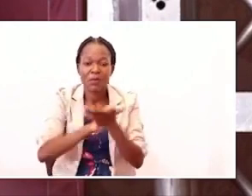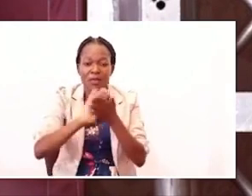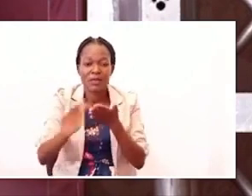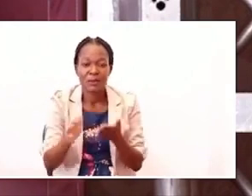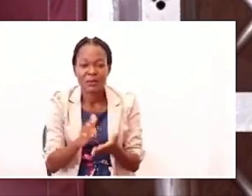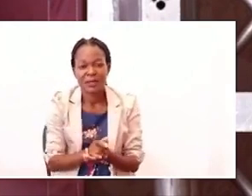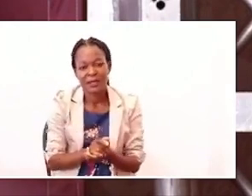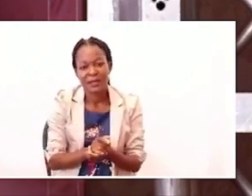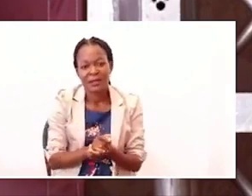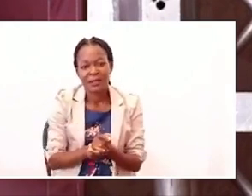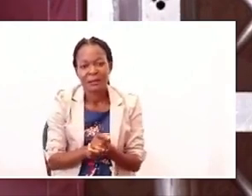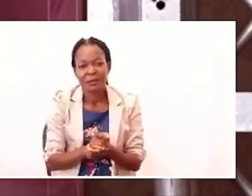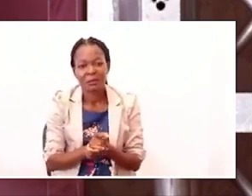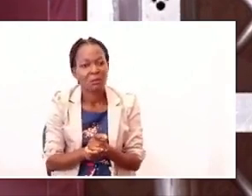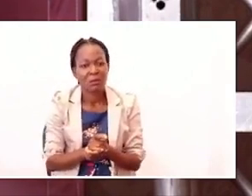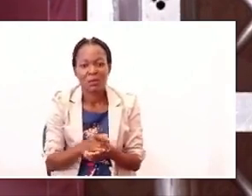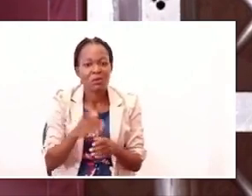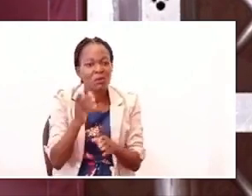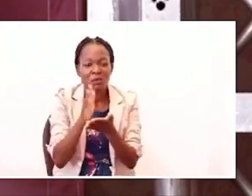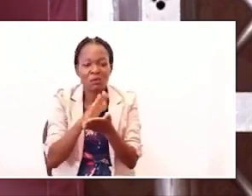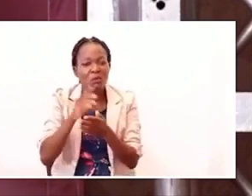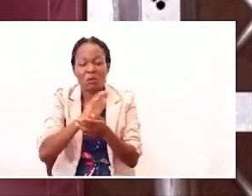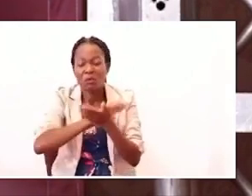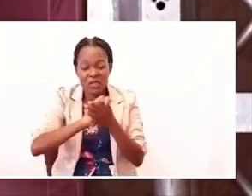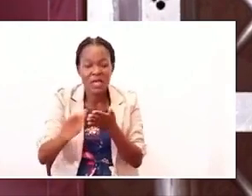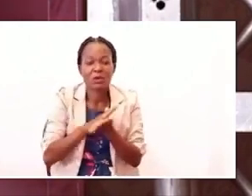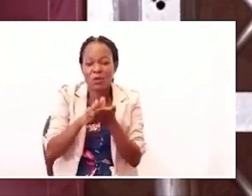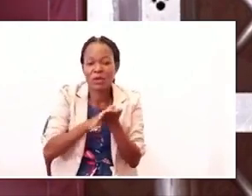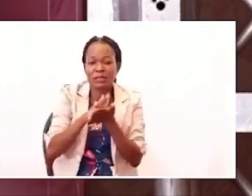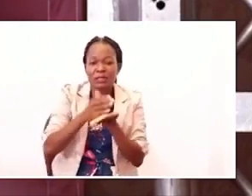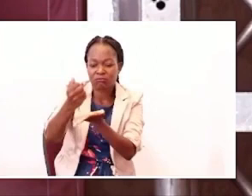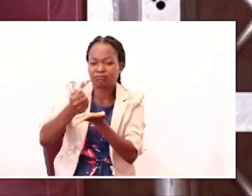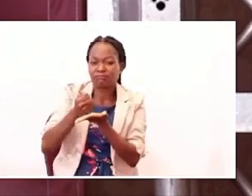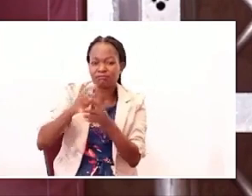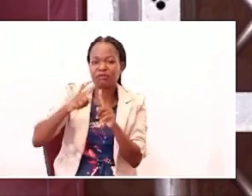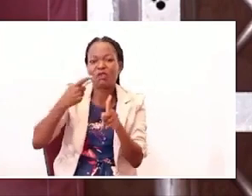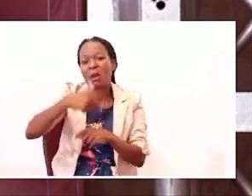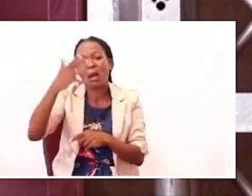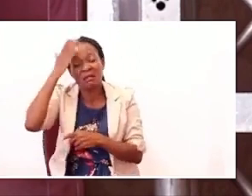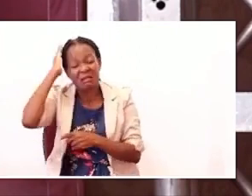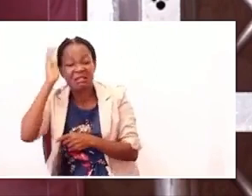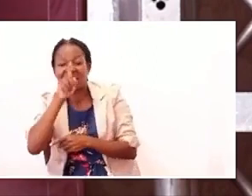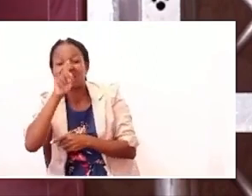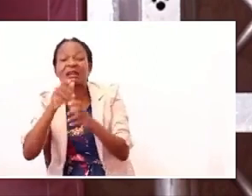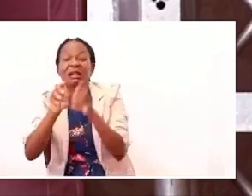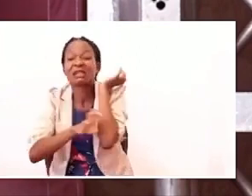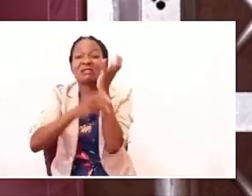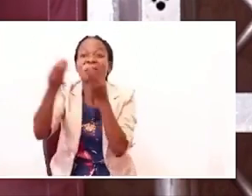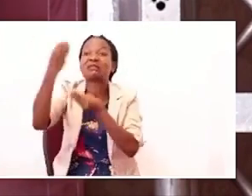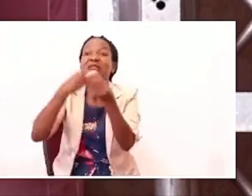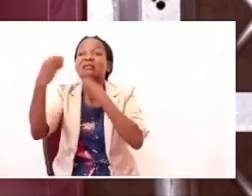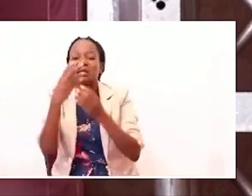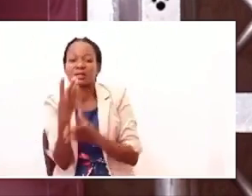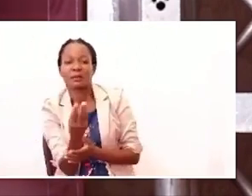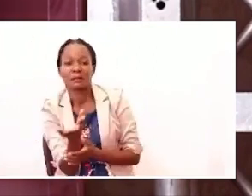without recourse to external assistance. And the point that I want to emphasize here is that it is virtually impossible for most,